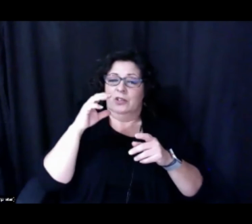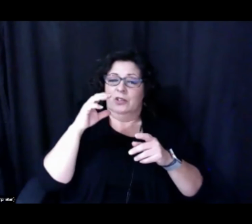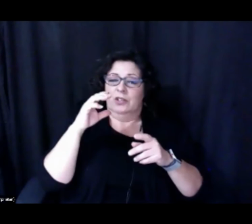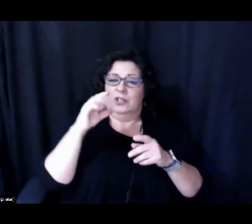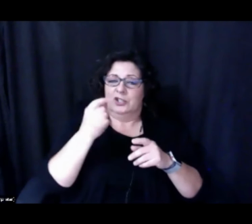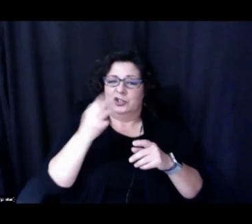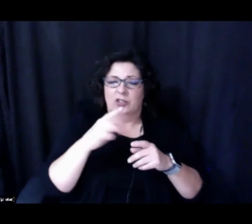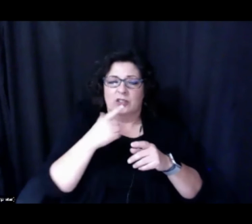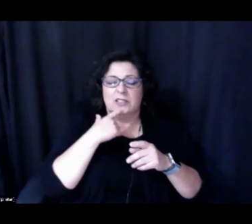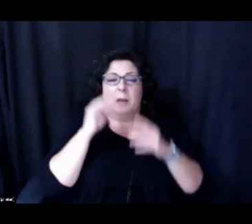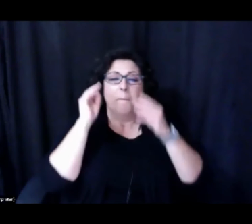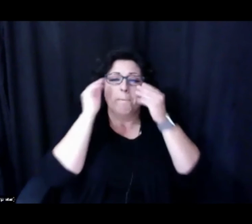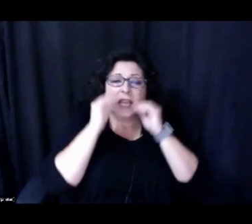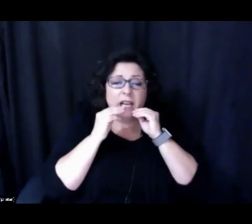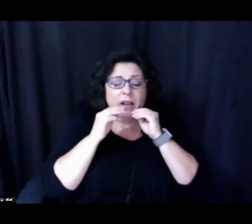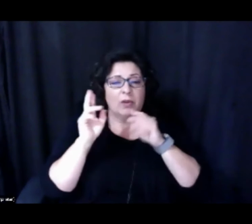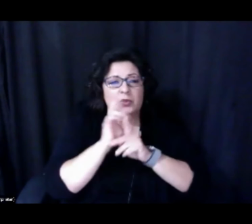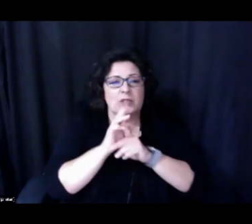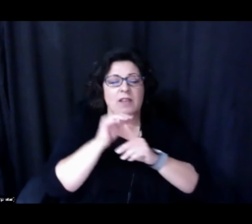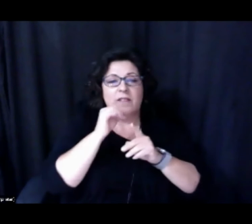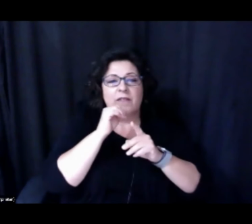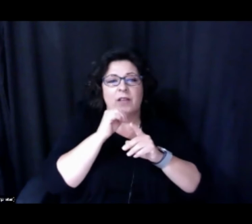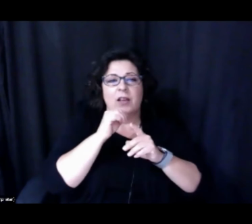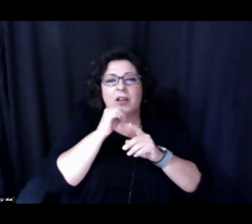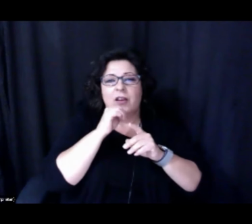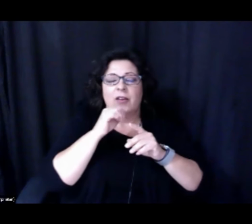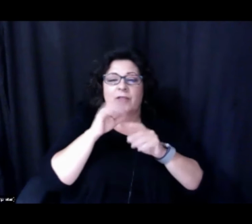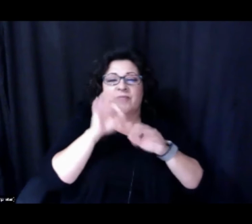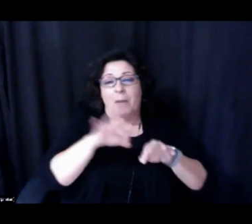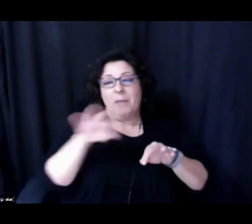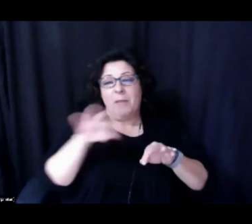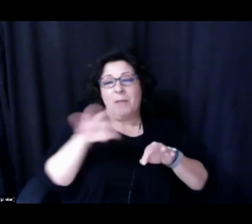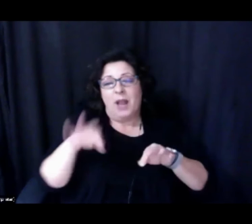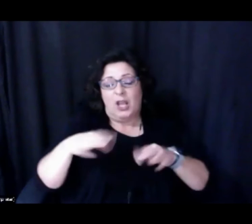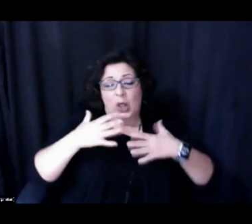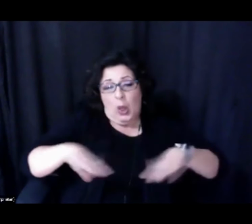makeup, wearing feminine clothing, nothing really.